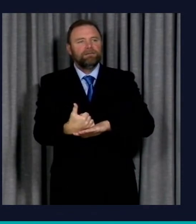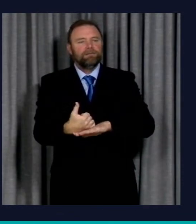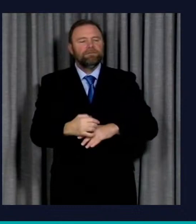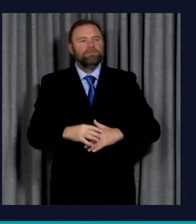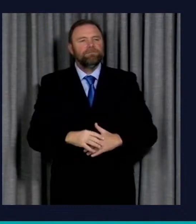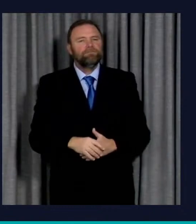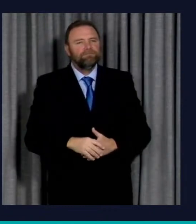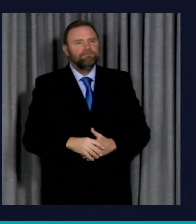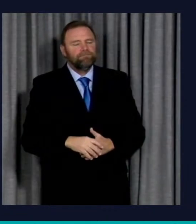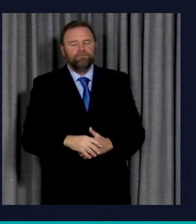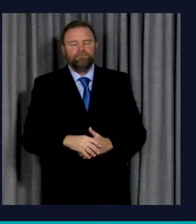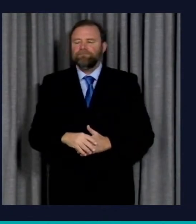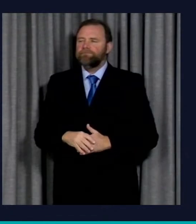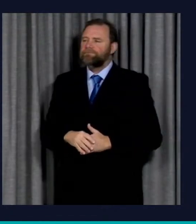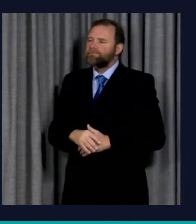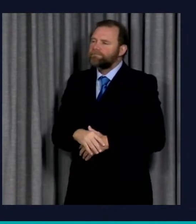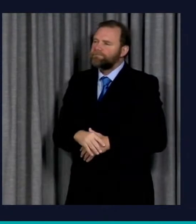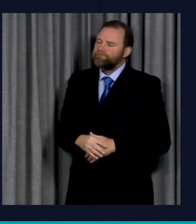ato ni yn mis Ionawr.